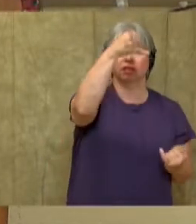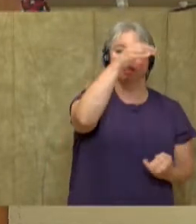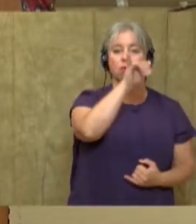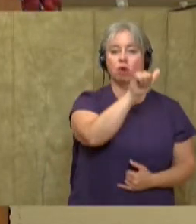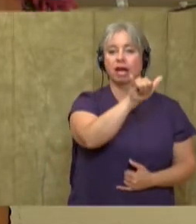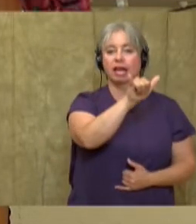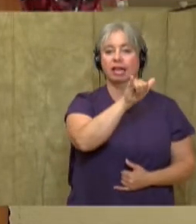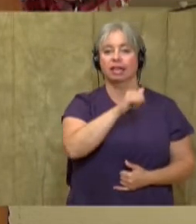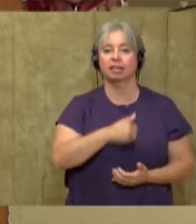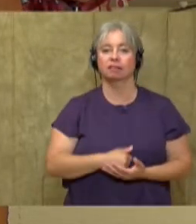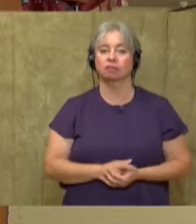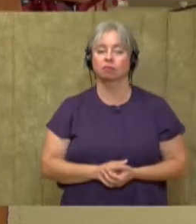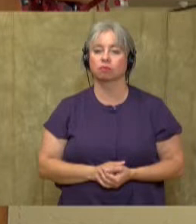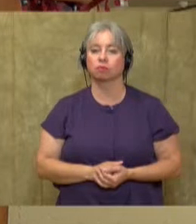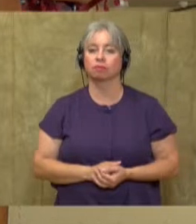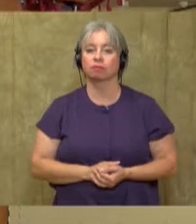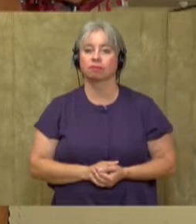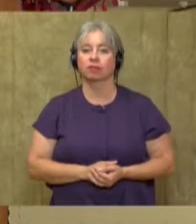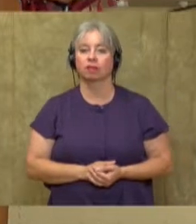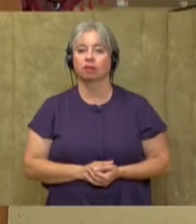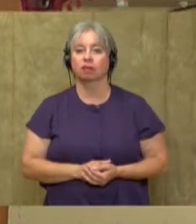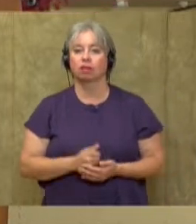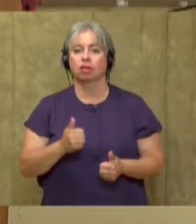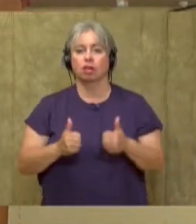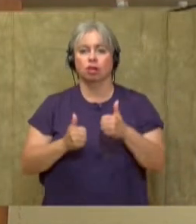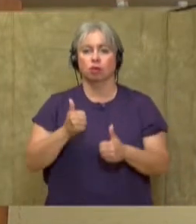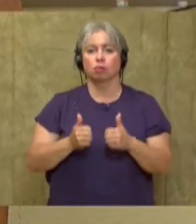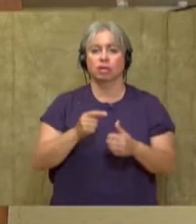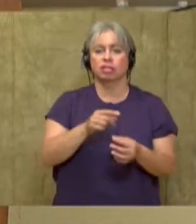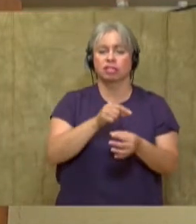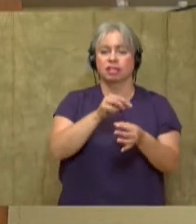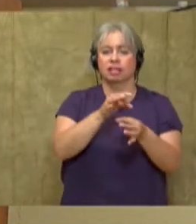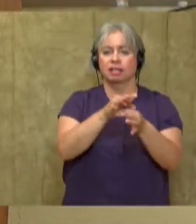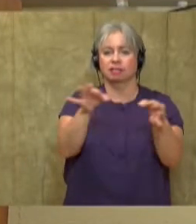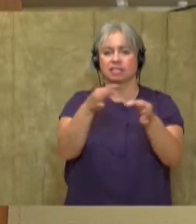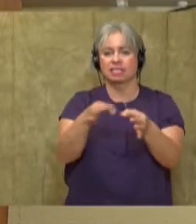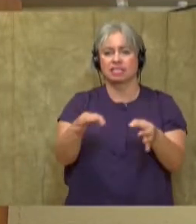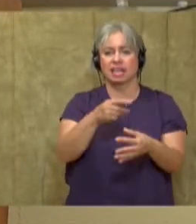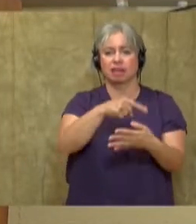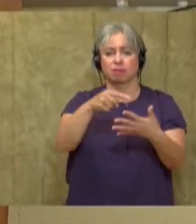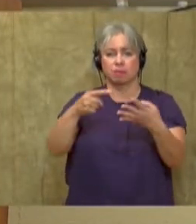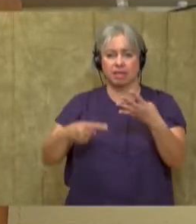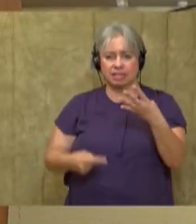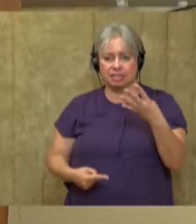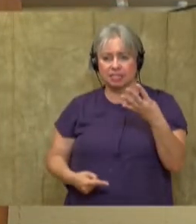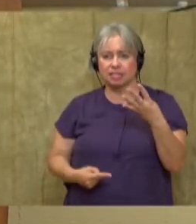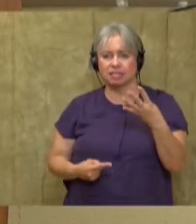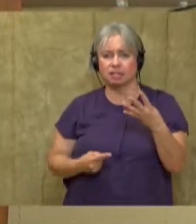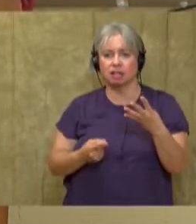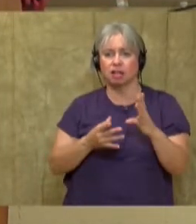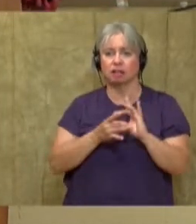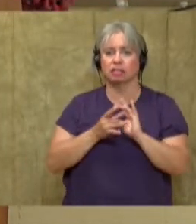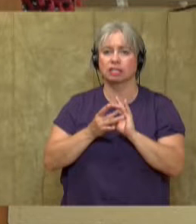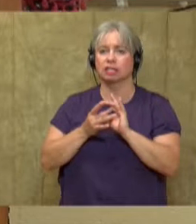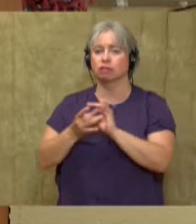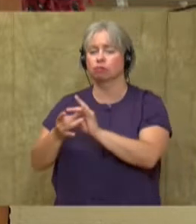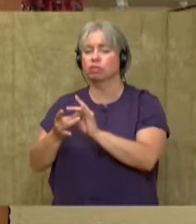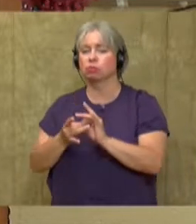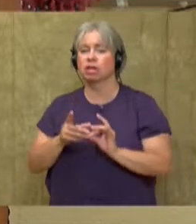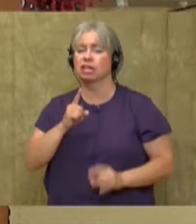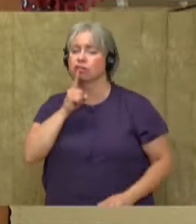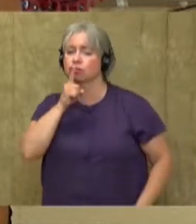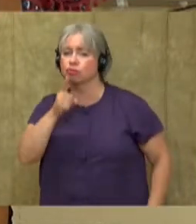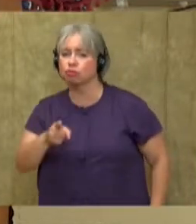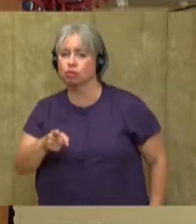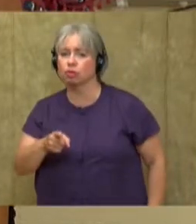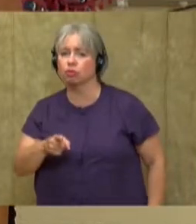what type of and that's what our question asks us, which of the following statements about the graph is true? They want to know about correlation or association.